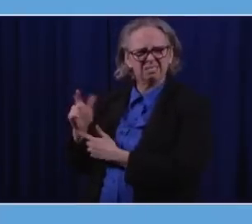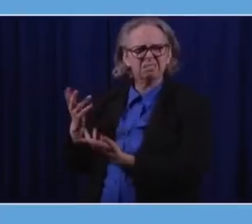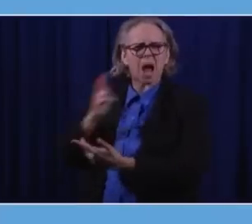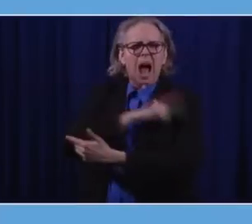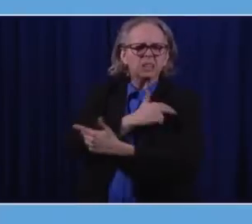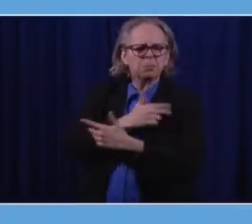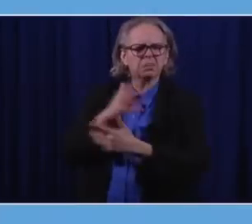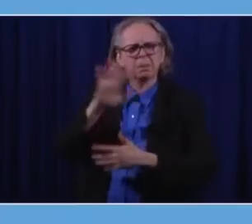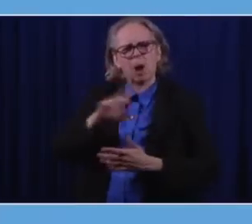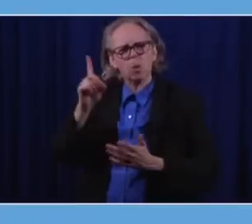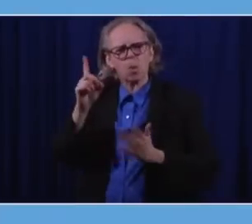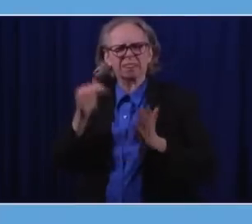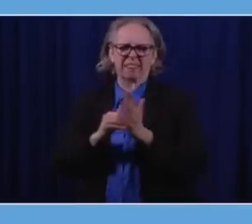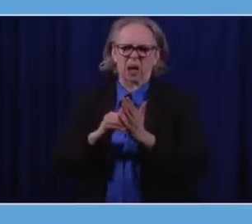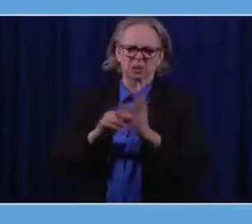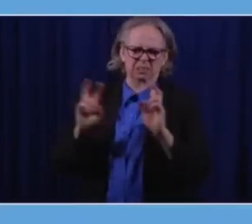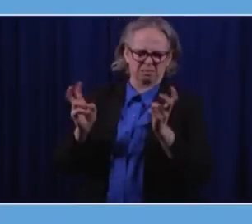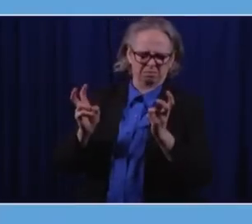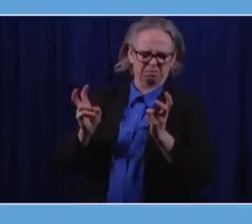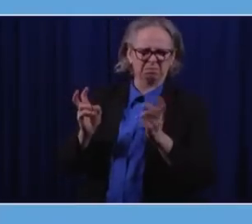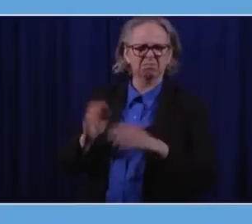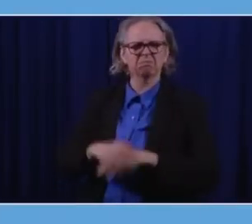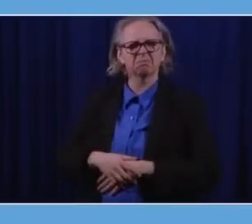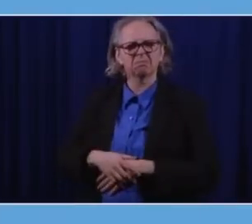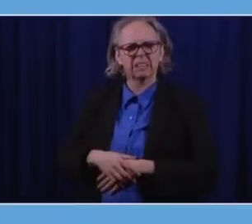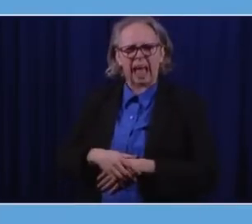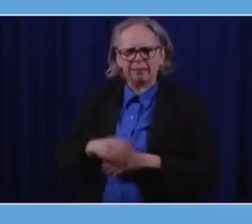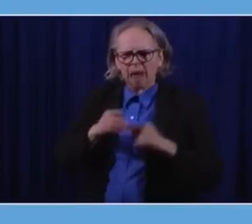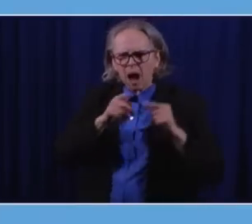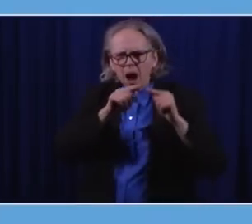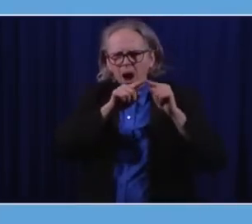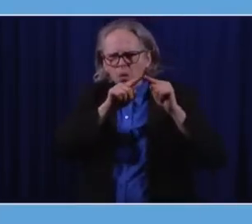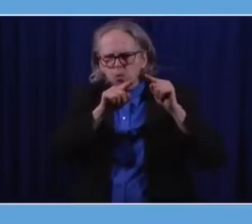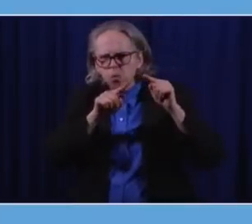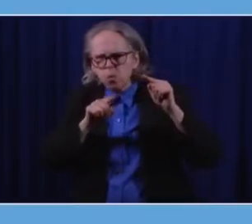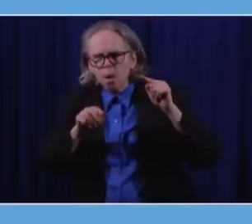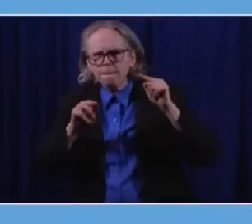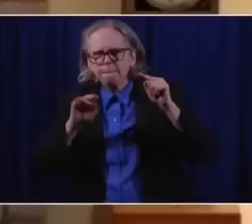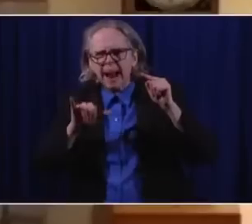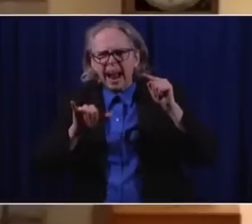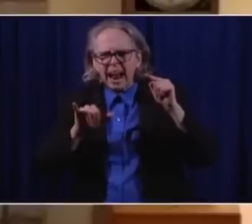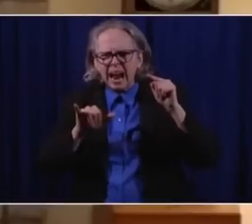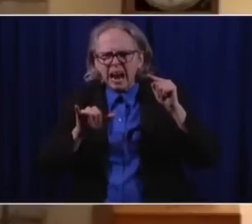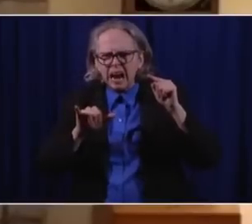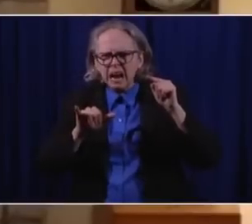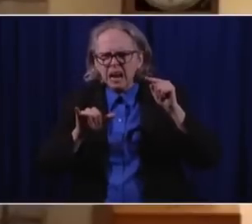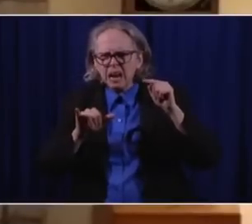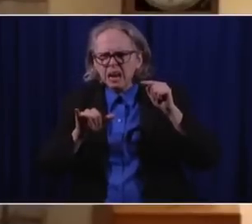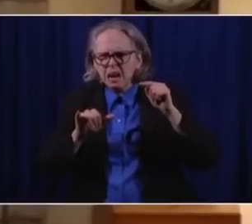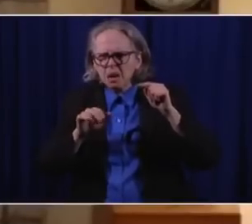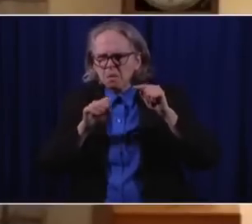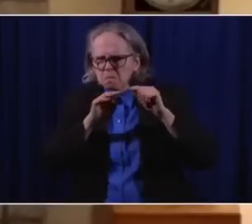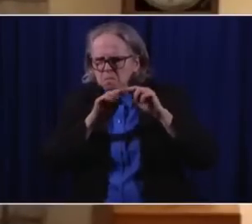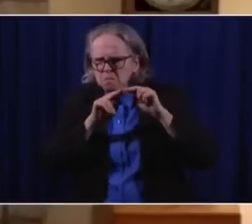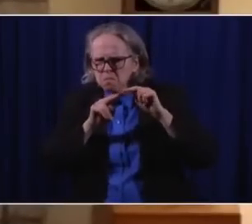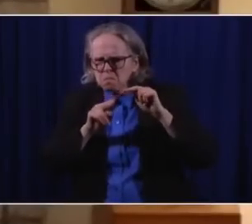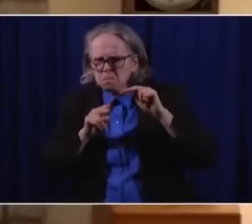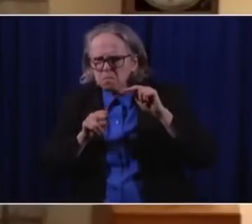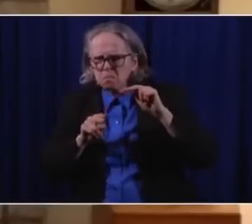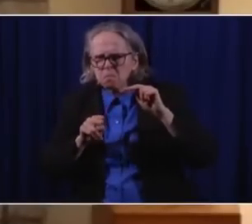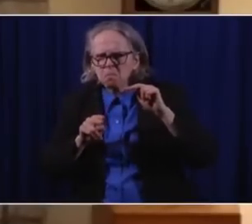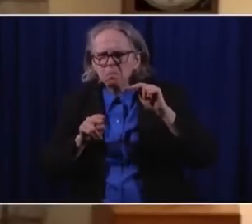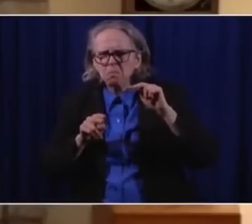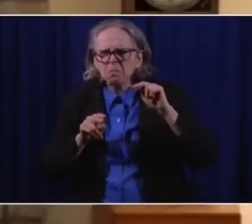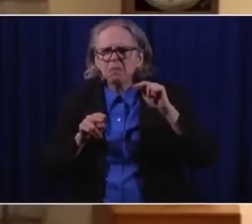the hospital before we dropped in late May and into June, as you can see. We are now in the middle of